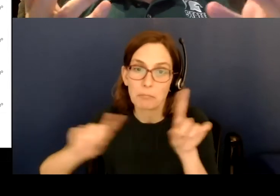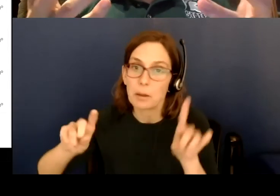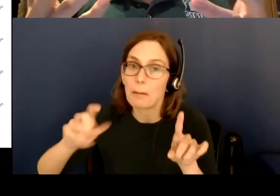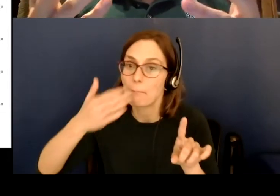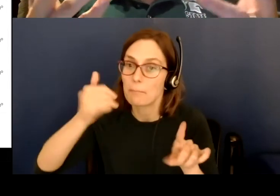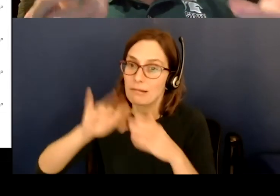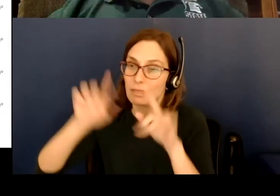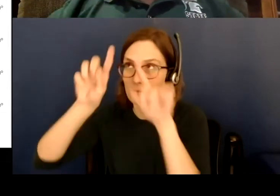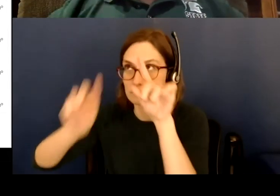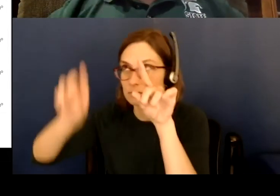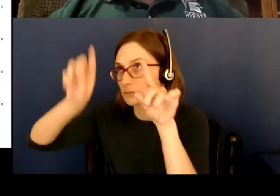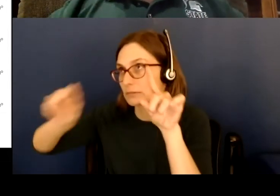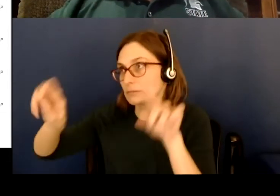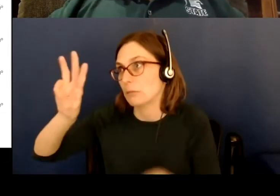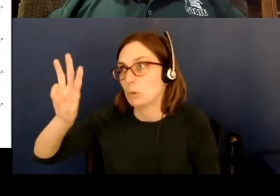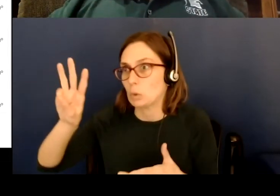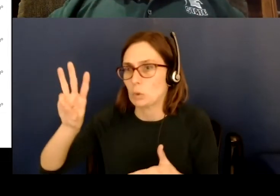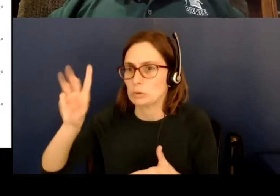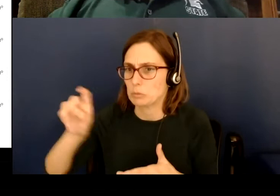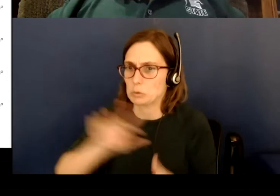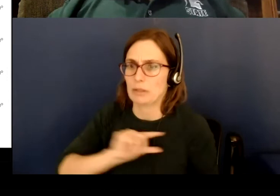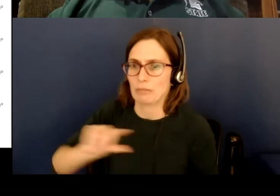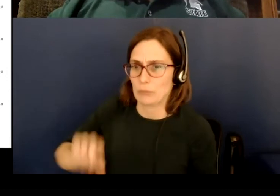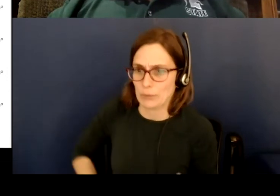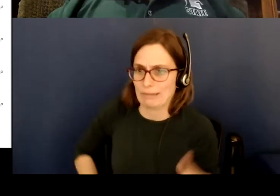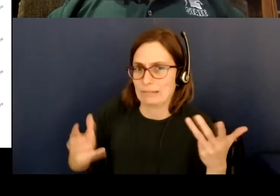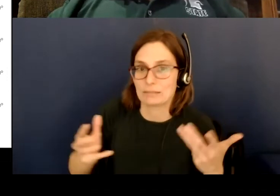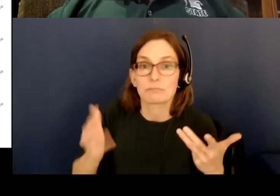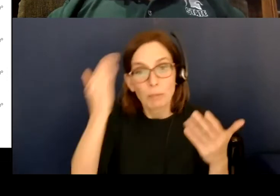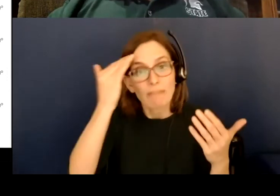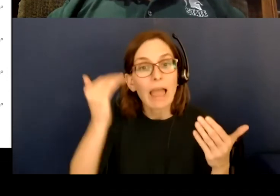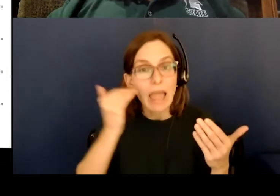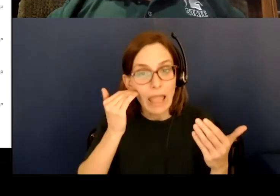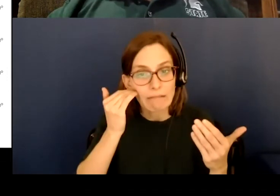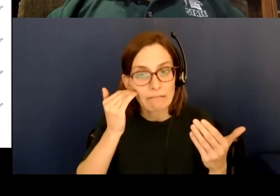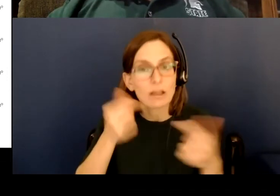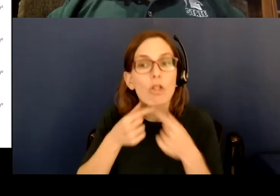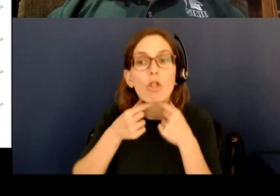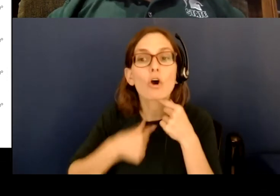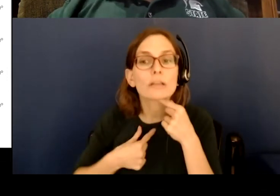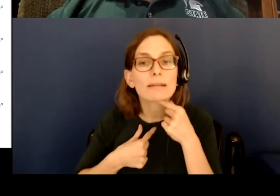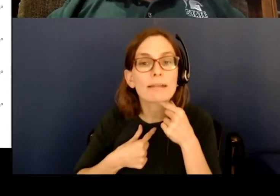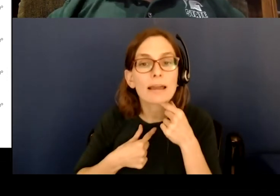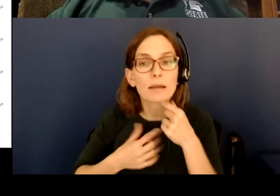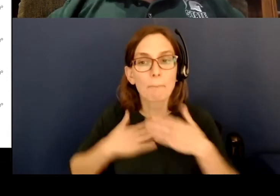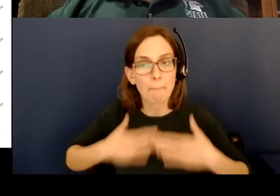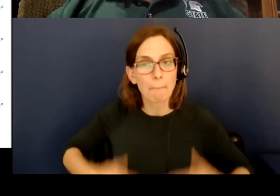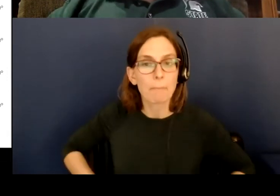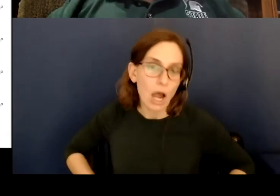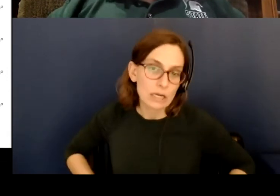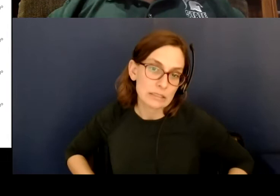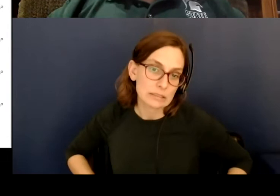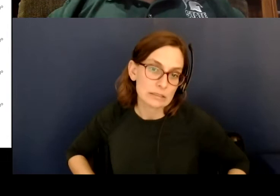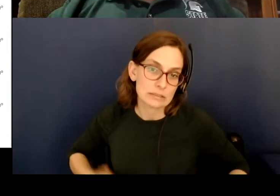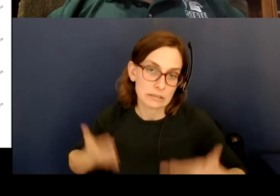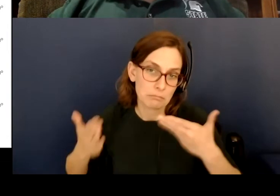that is supposed to somehow be a queen. We've got a head, we have a long neck, and a body. This could be the Loch